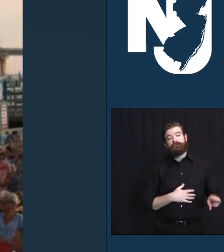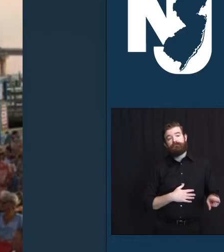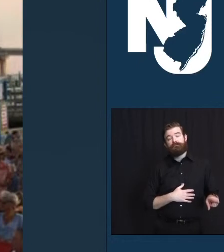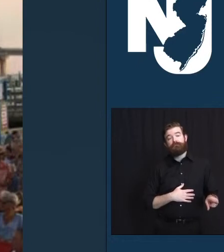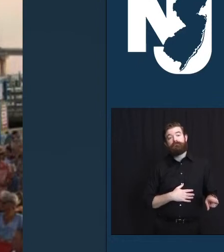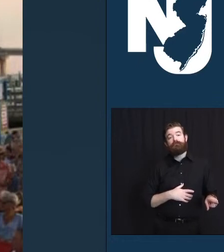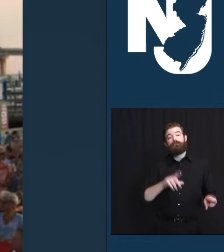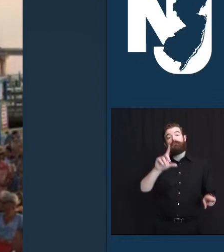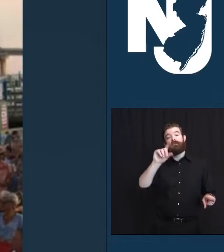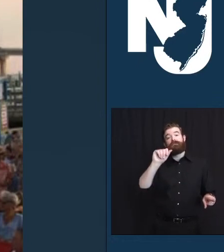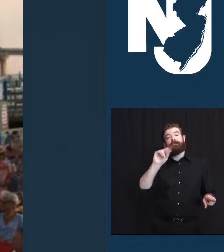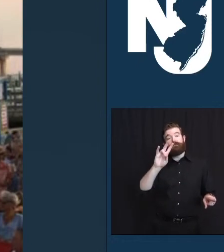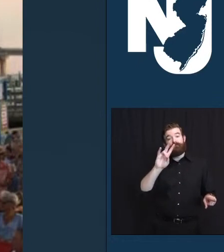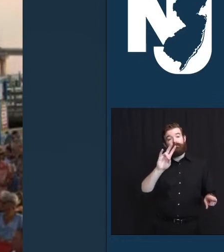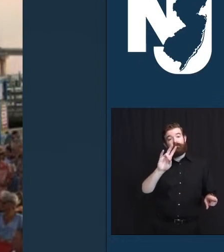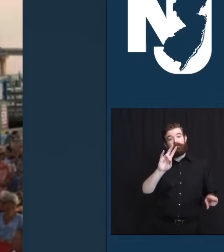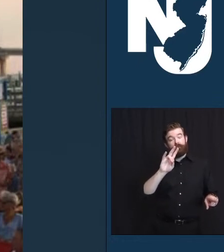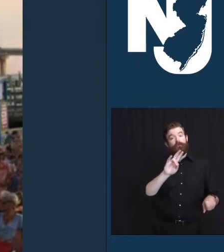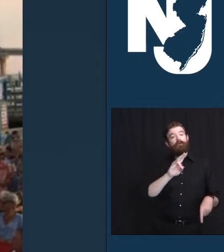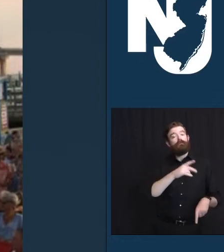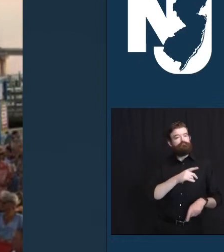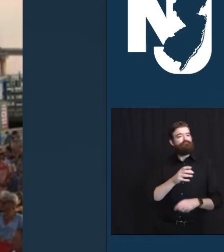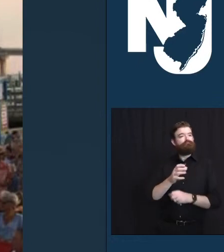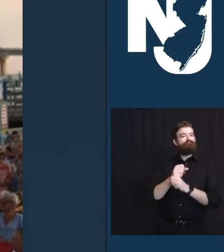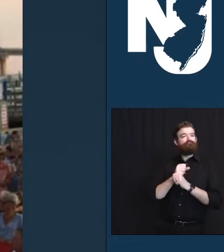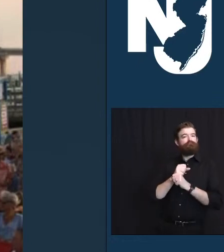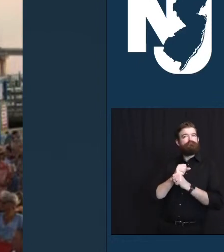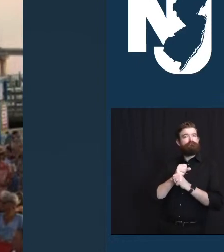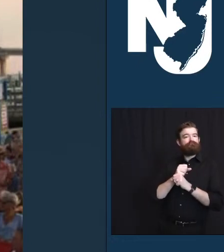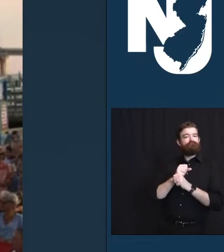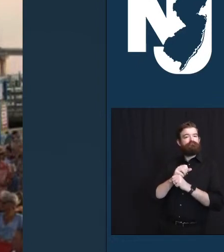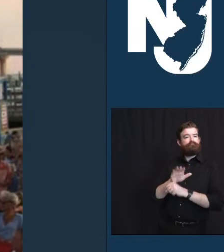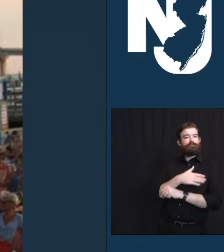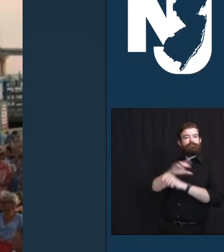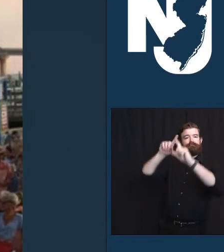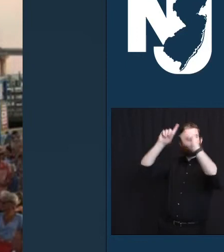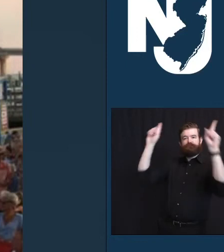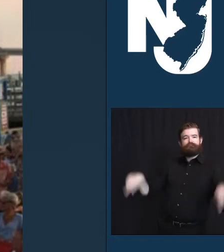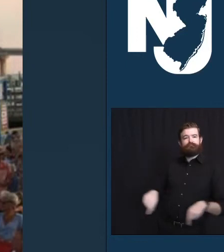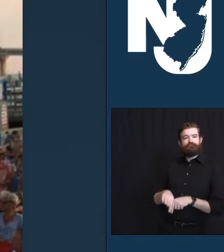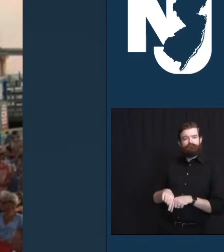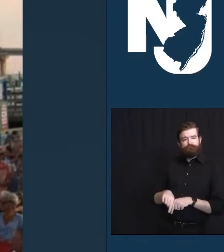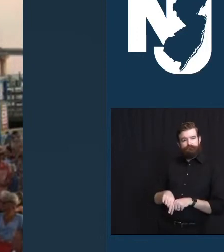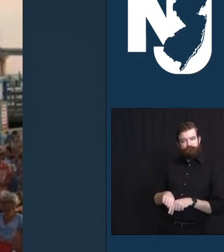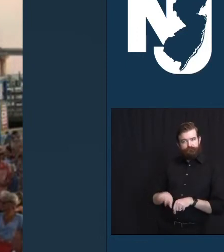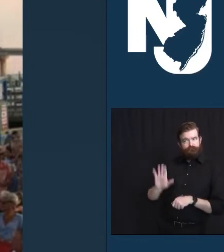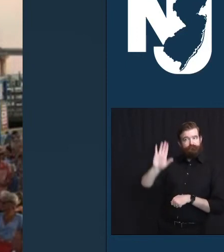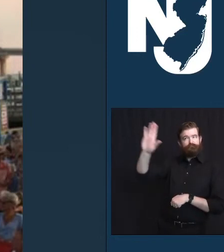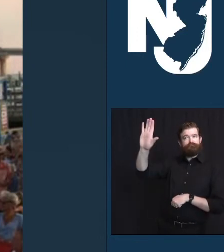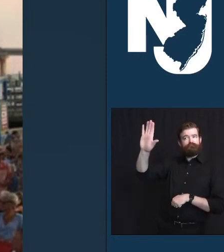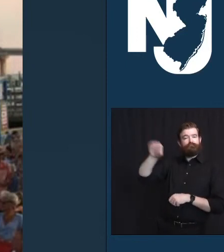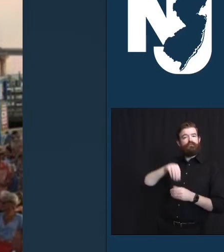music earned him a plaque on the Philadelphia Walk of Fame on the Avenue of the Arts. And earlier this year, he was awarded the Blue Sapphire Salute to